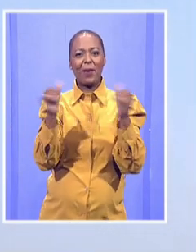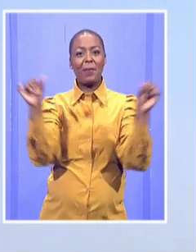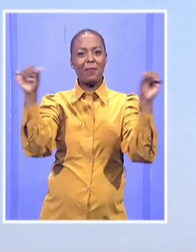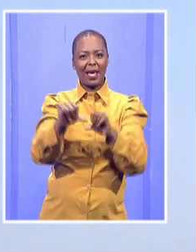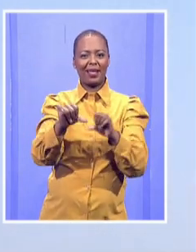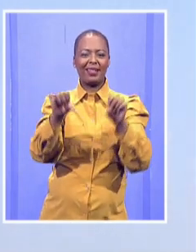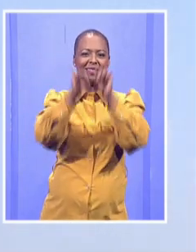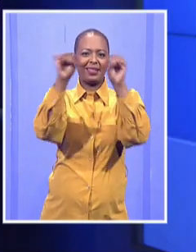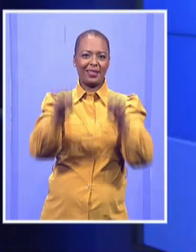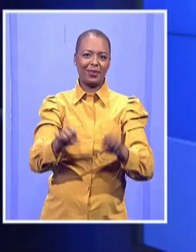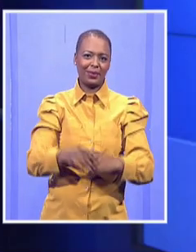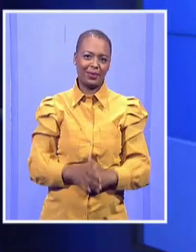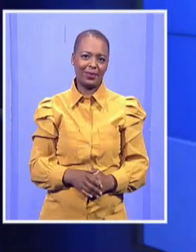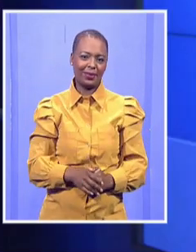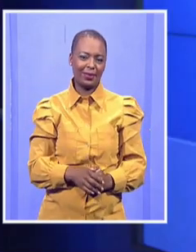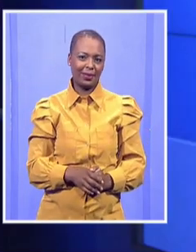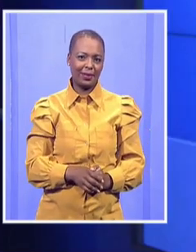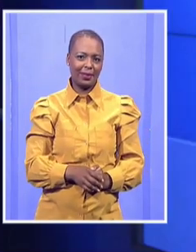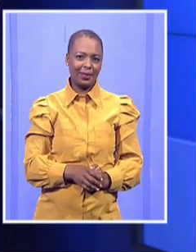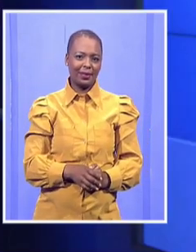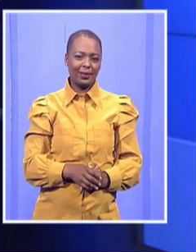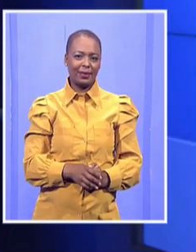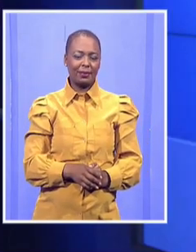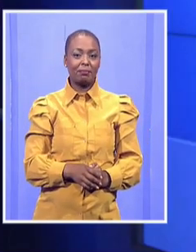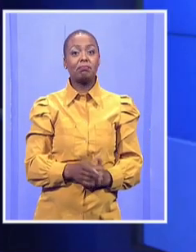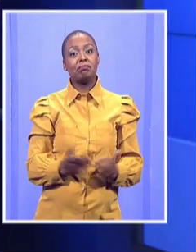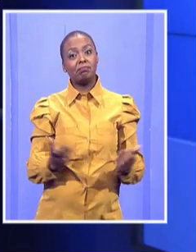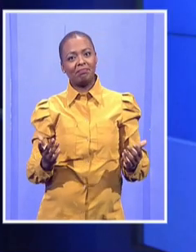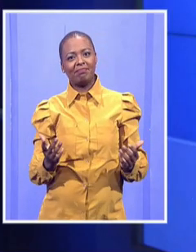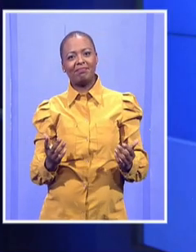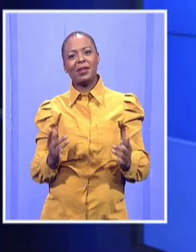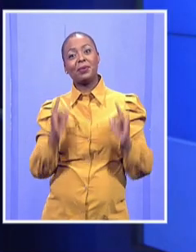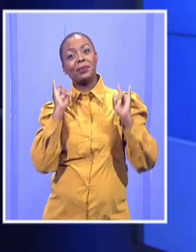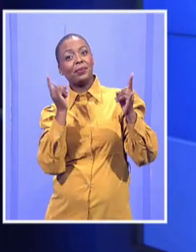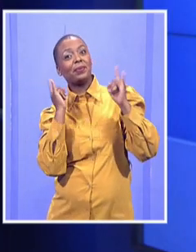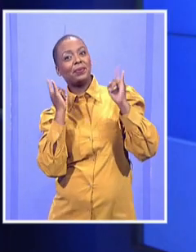Out there watching the air show for us, thank you so much.